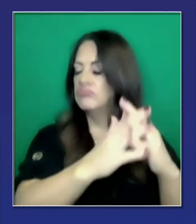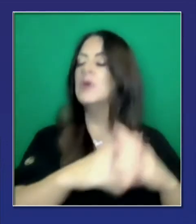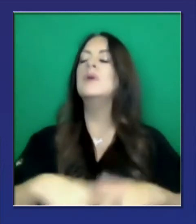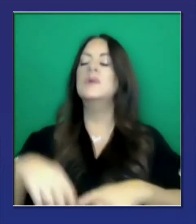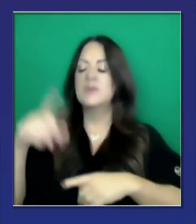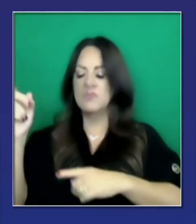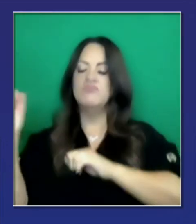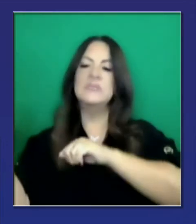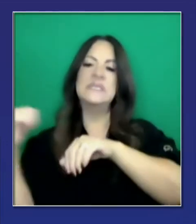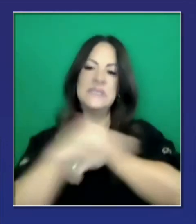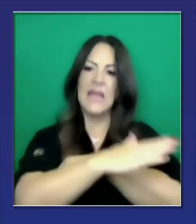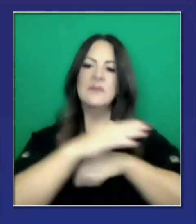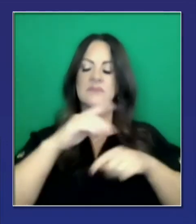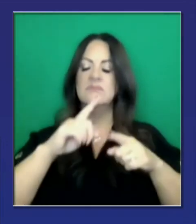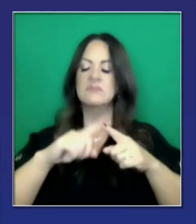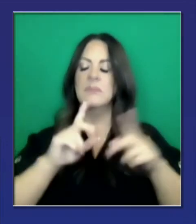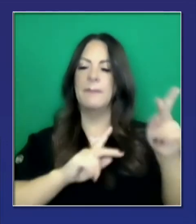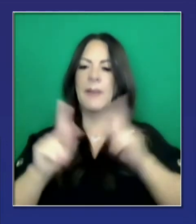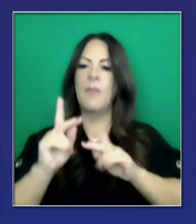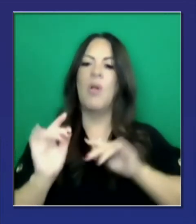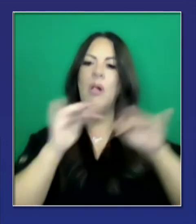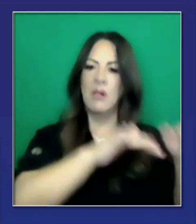being utilized here. We have